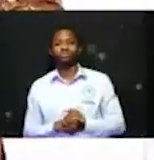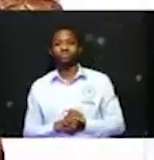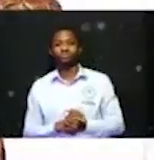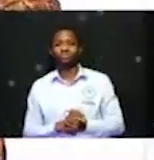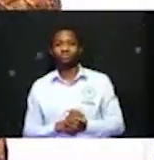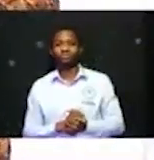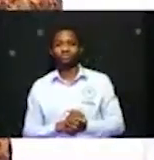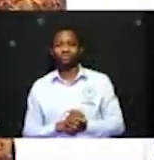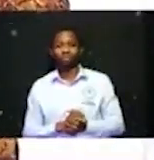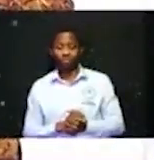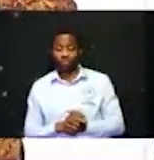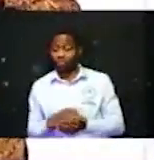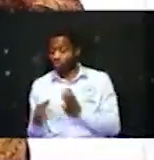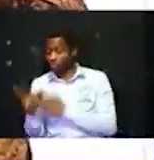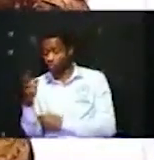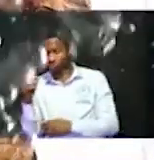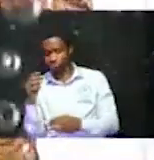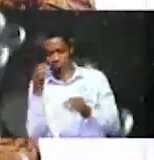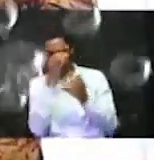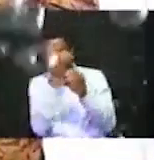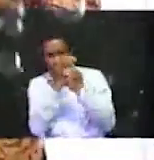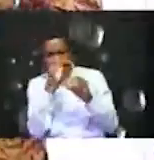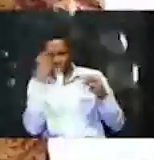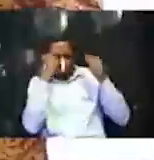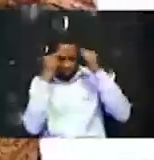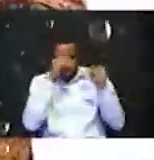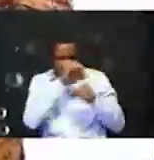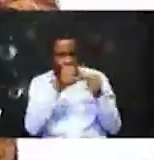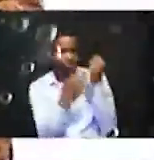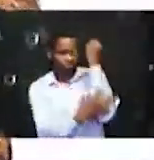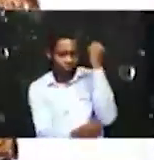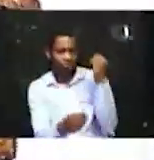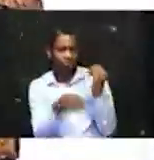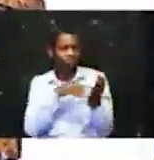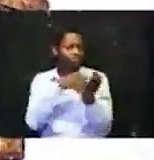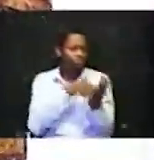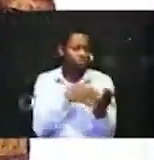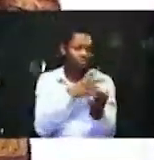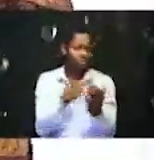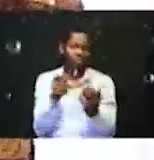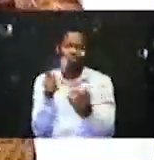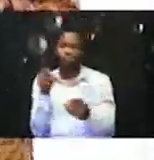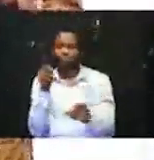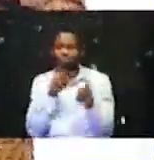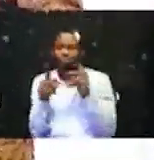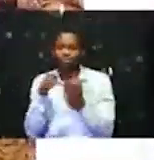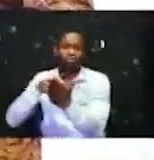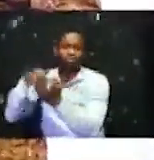God is concerned about the poor. Now the weak and the vulnerable.